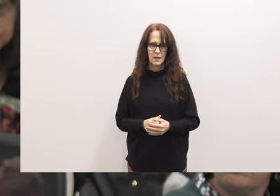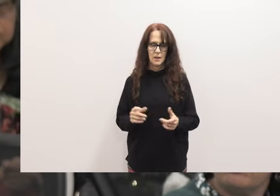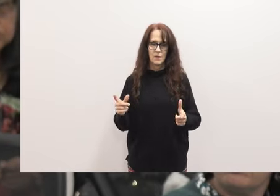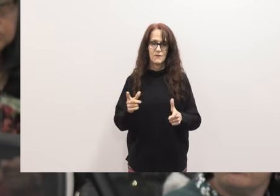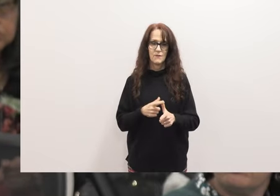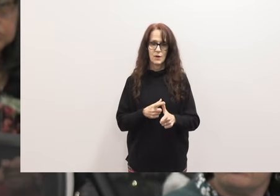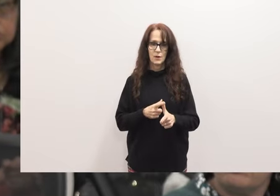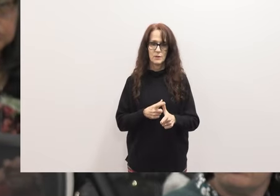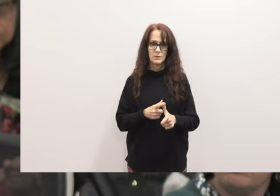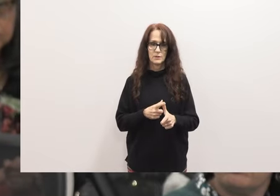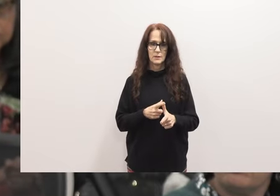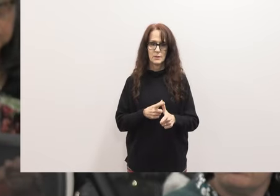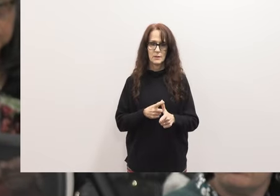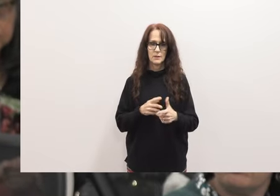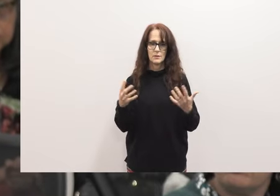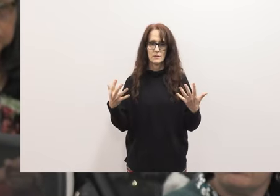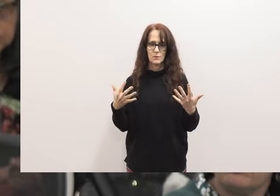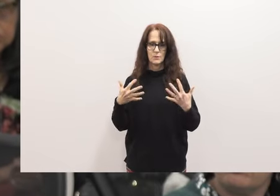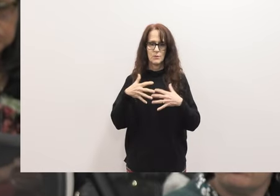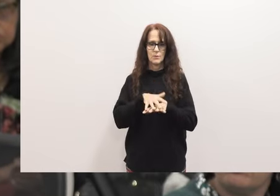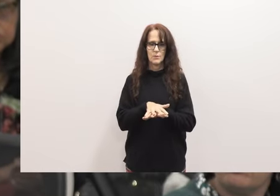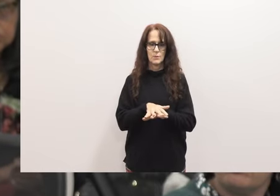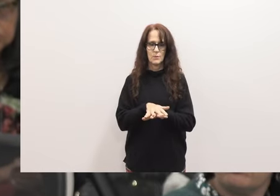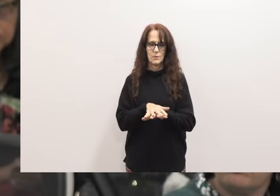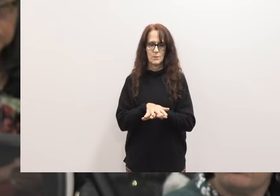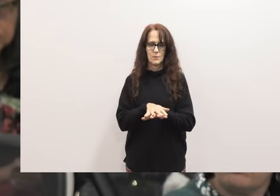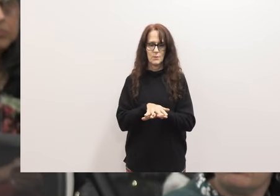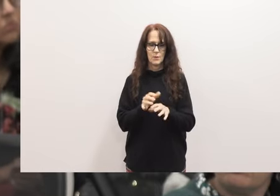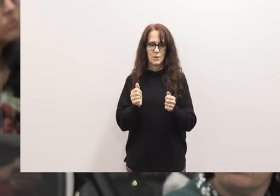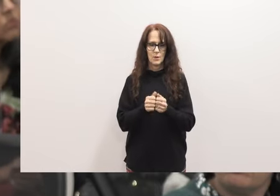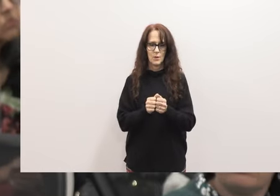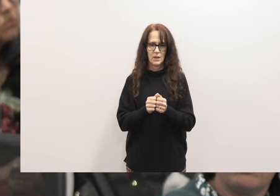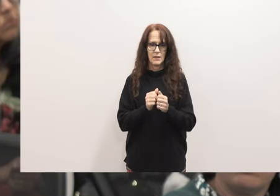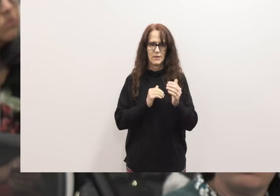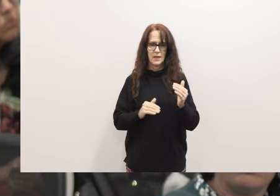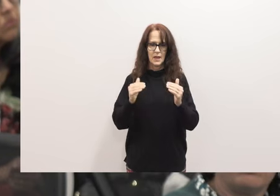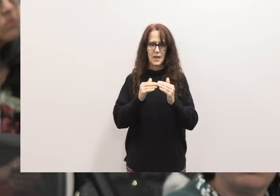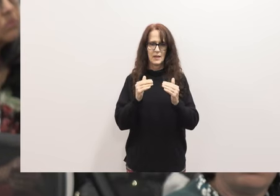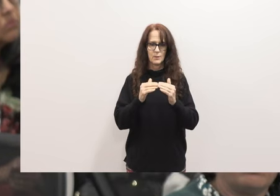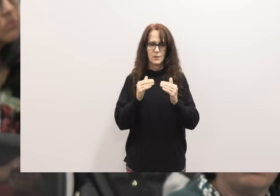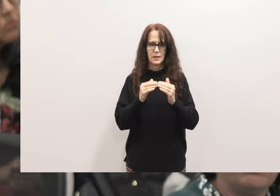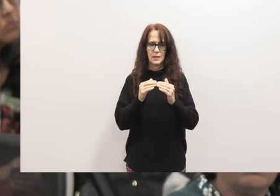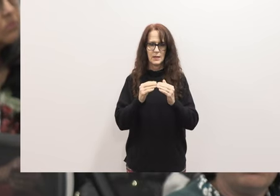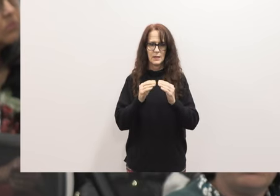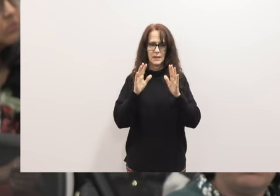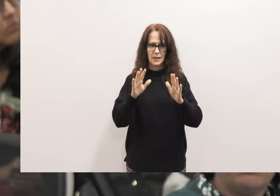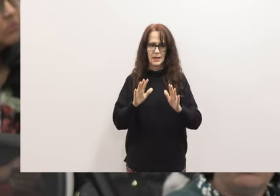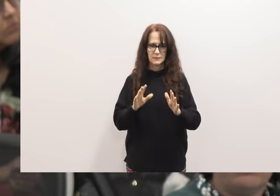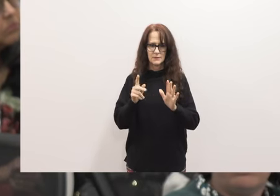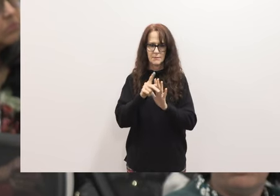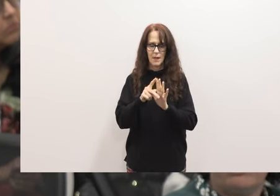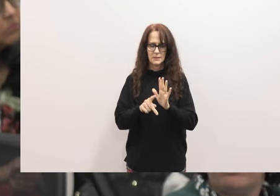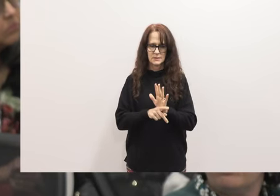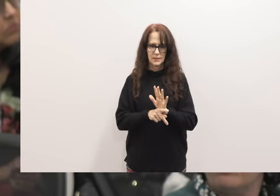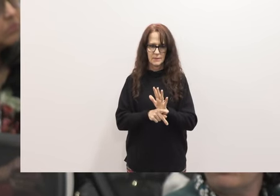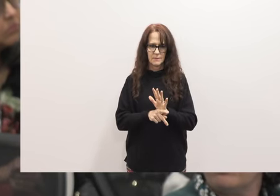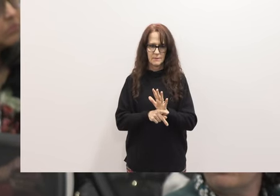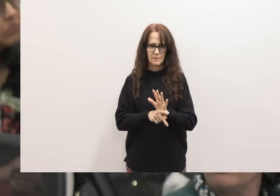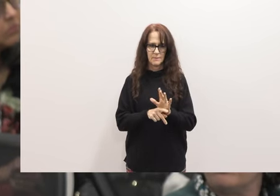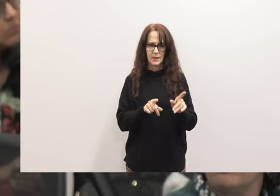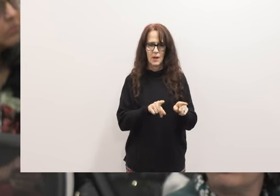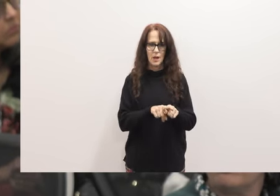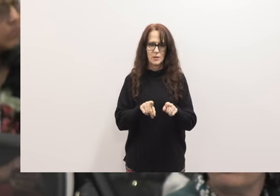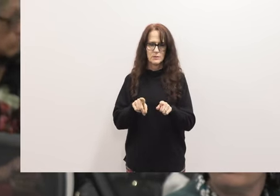First, to be in line with our equity and excellence policy, and